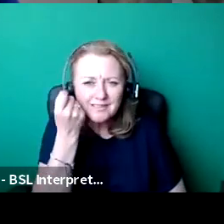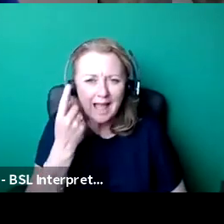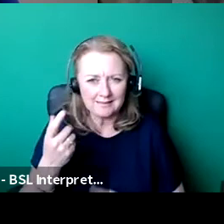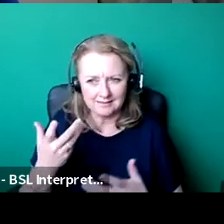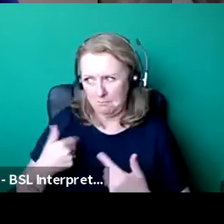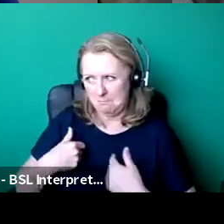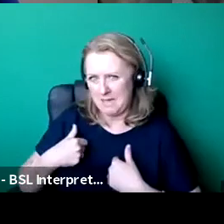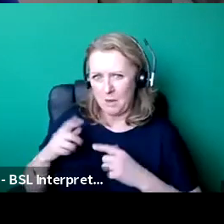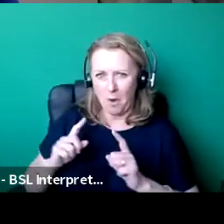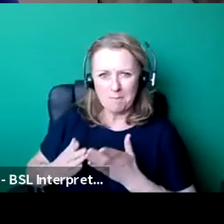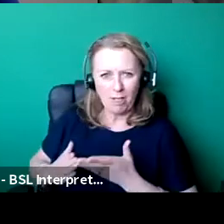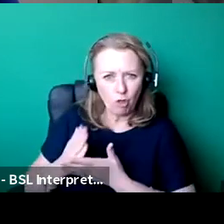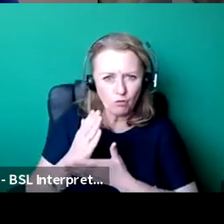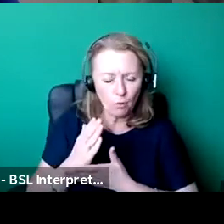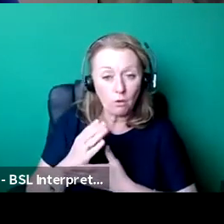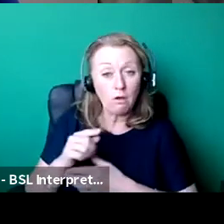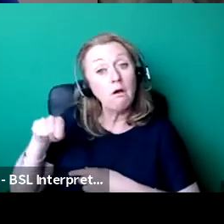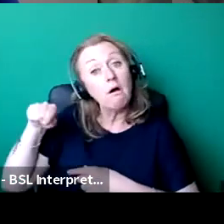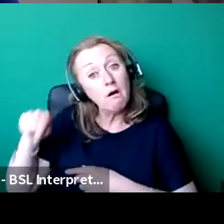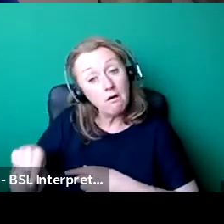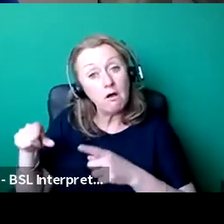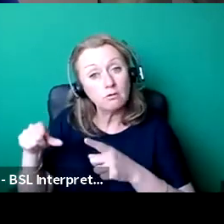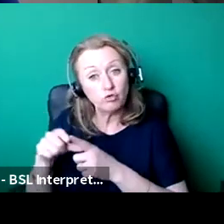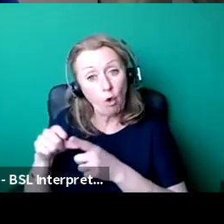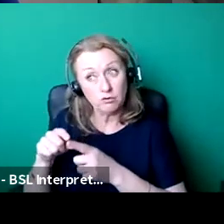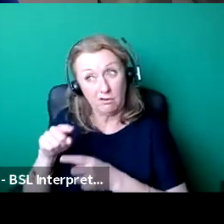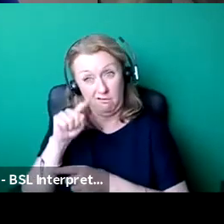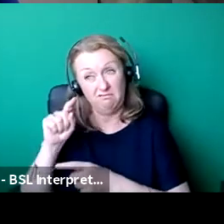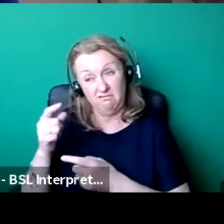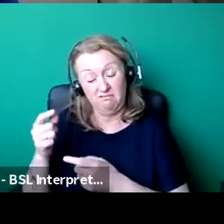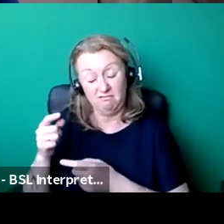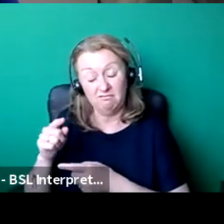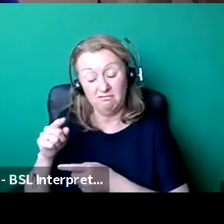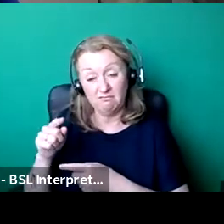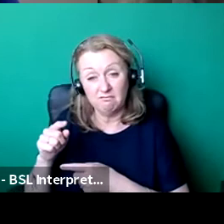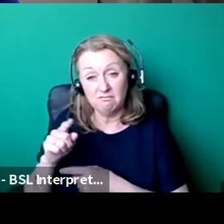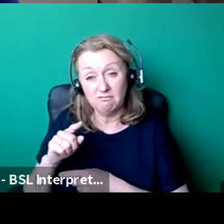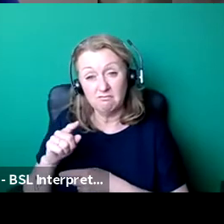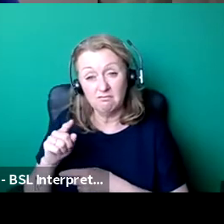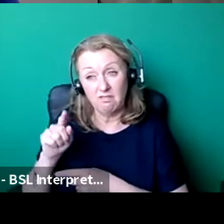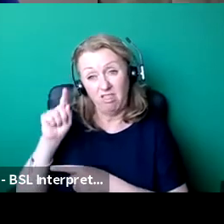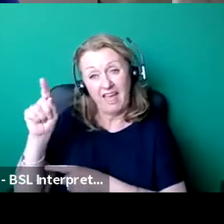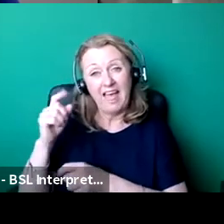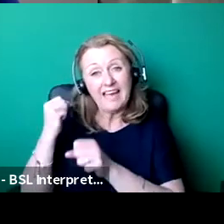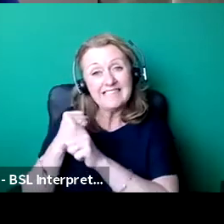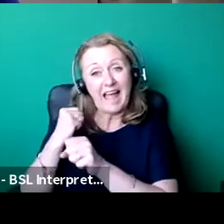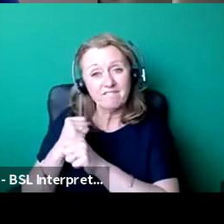through. And her daughter, because of those laws under the Gaddafi regime